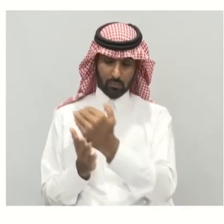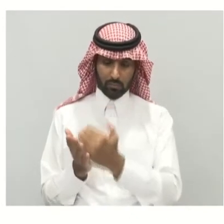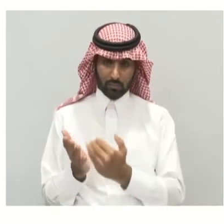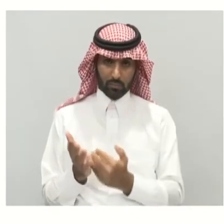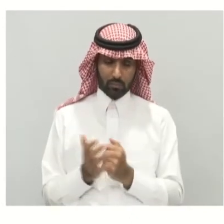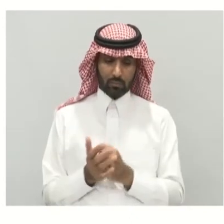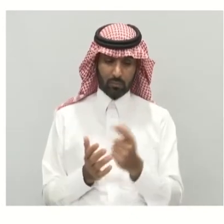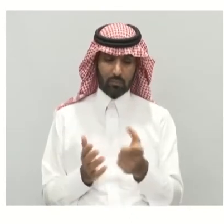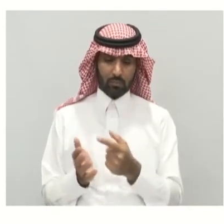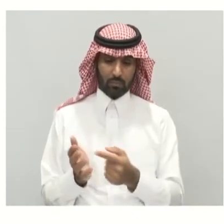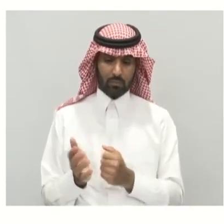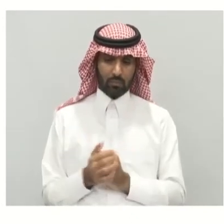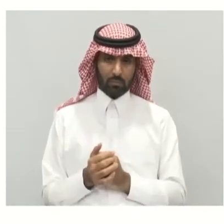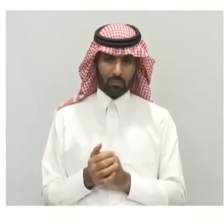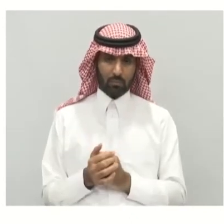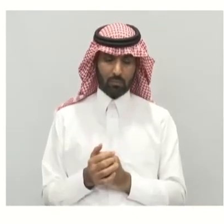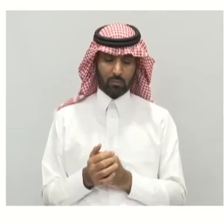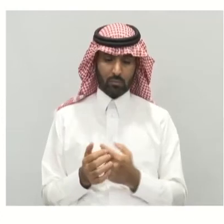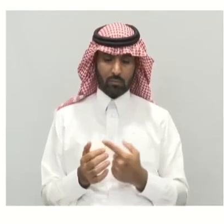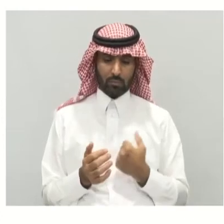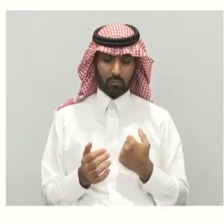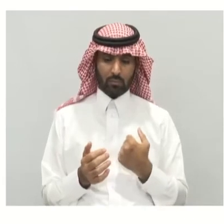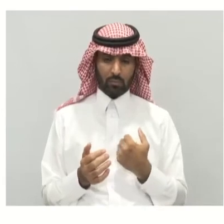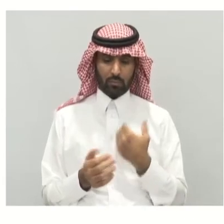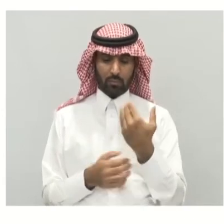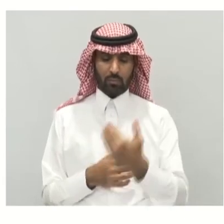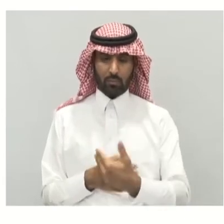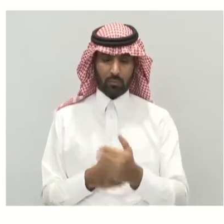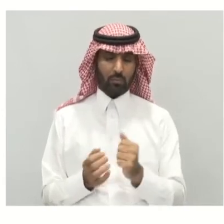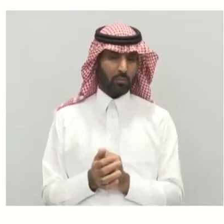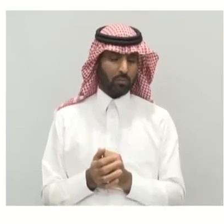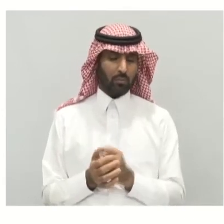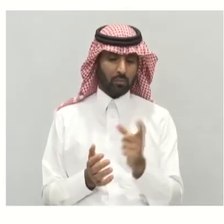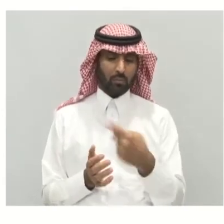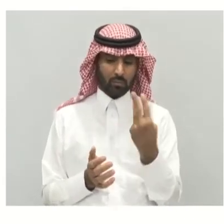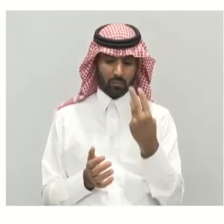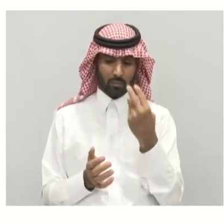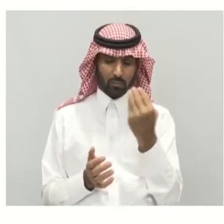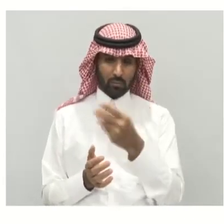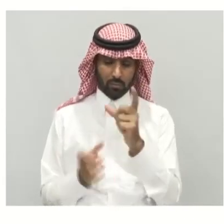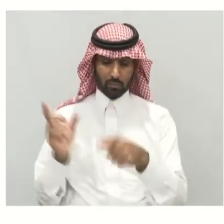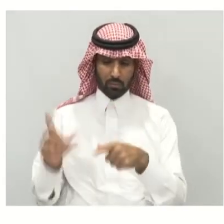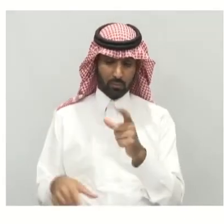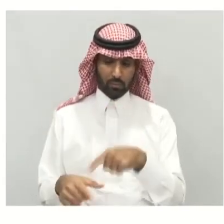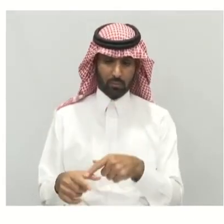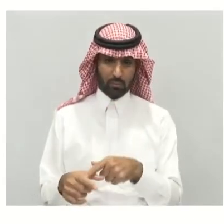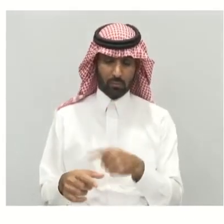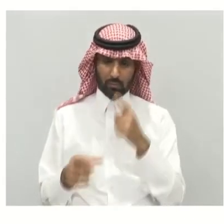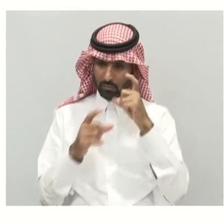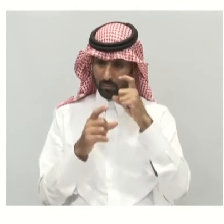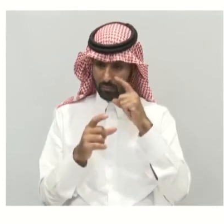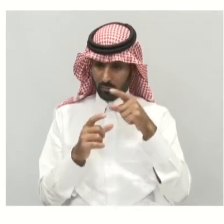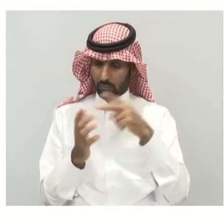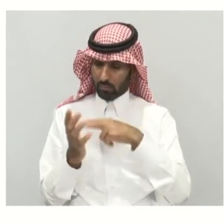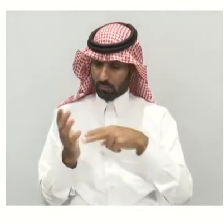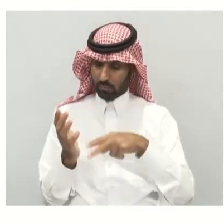have Daniel Garcia and Neil. These are the three people you will read about. Pause the video,